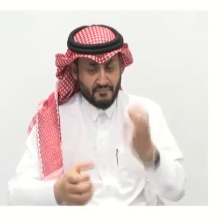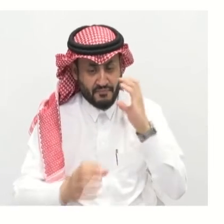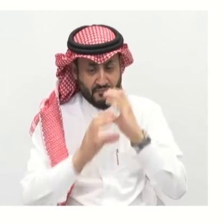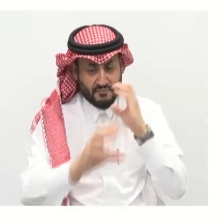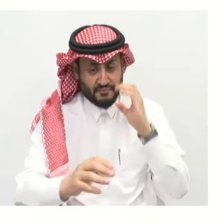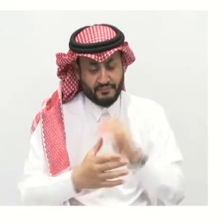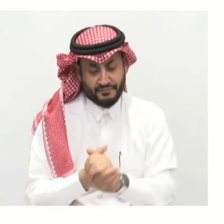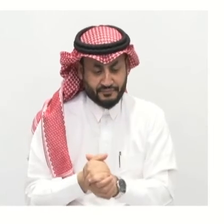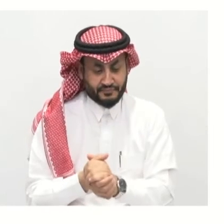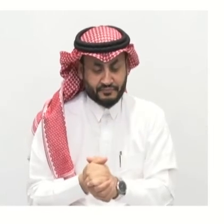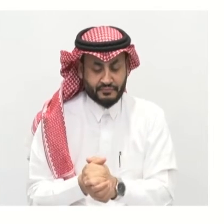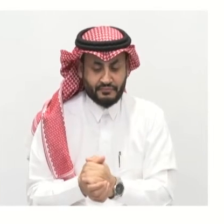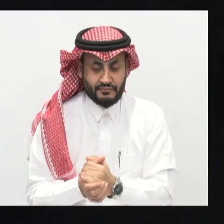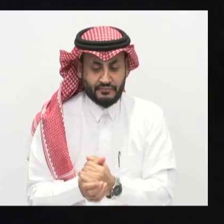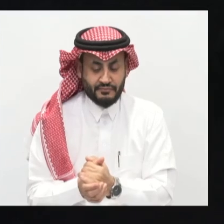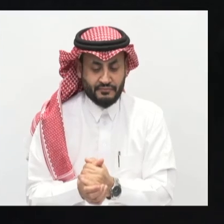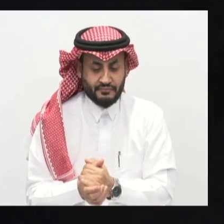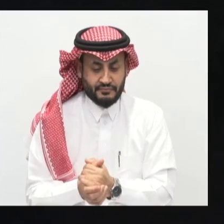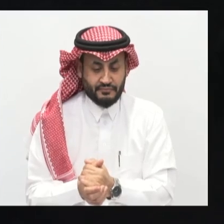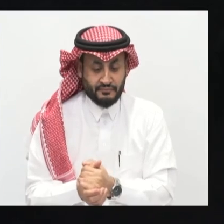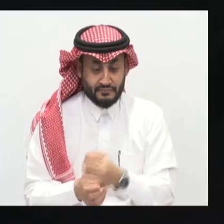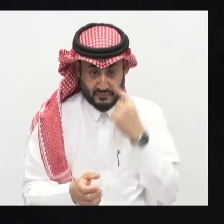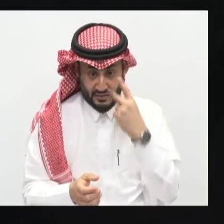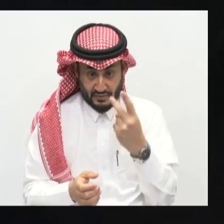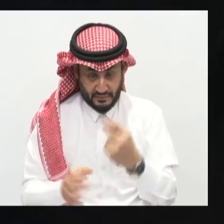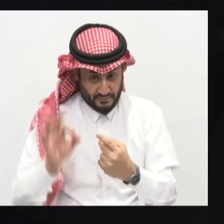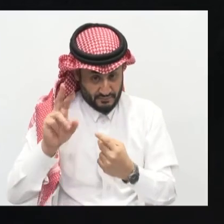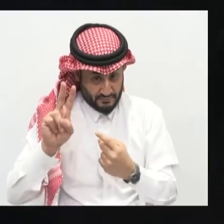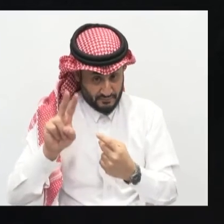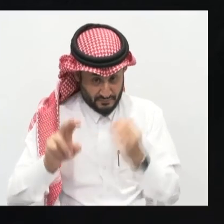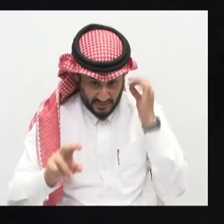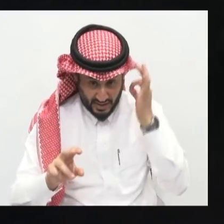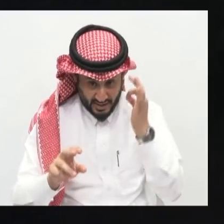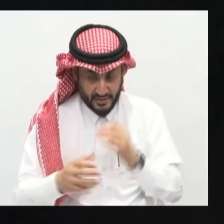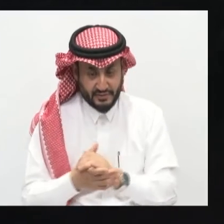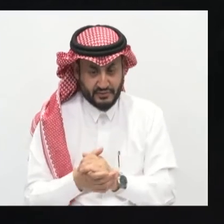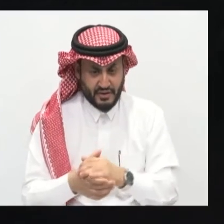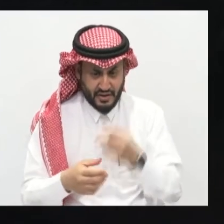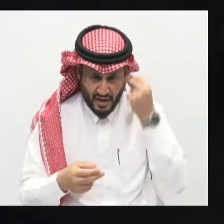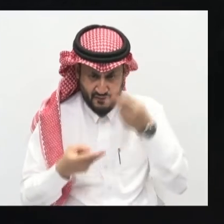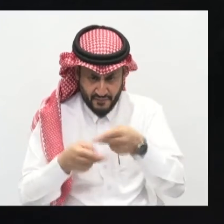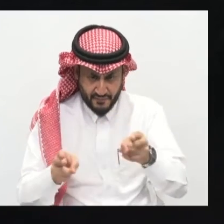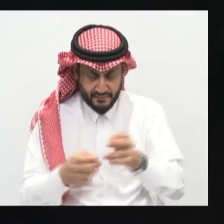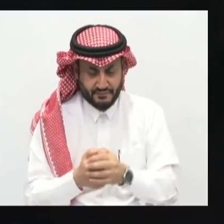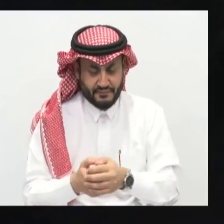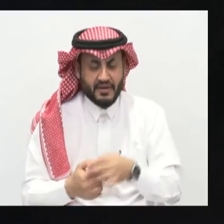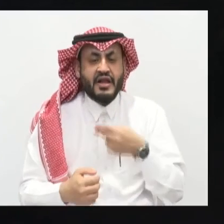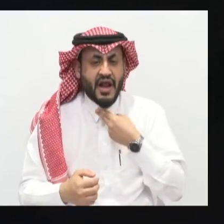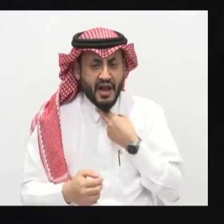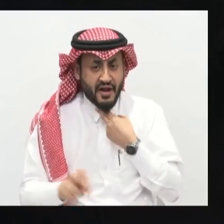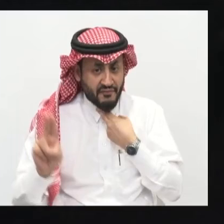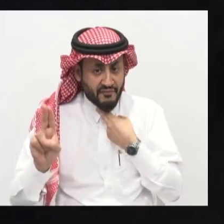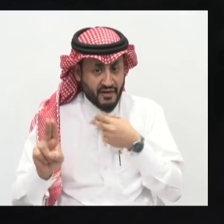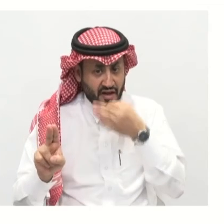favorite way to go to school. We notice the two sounds, F and V. You know the difference between them? The difference between